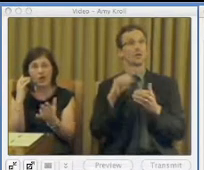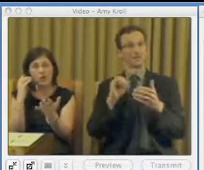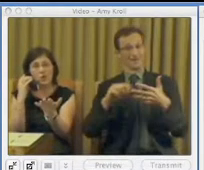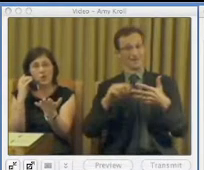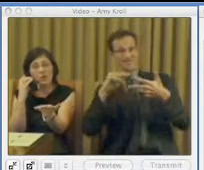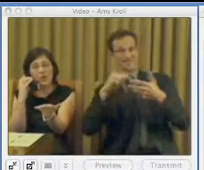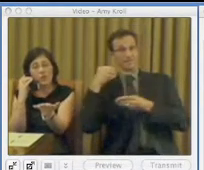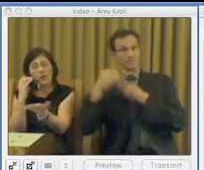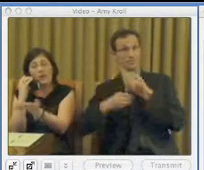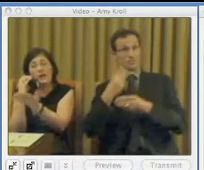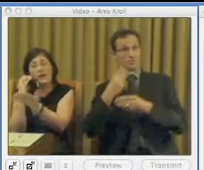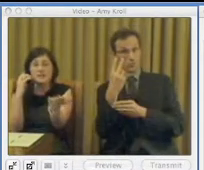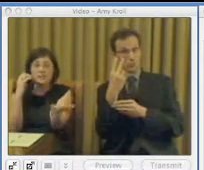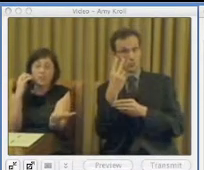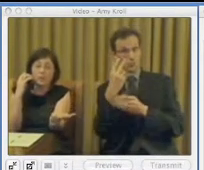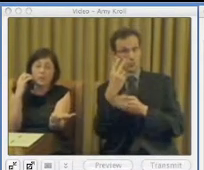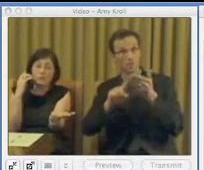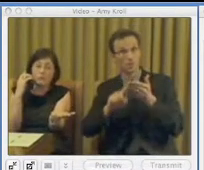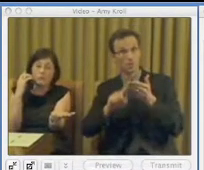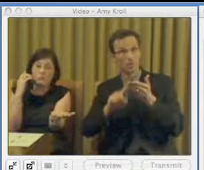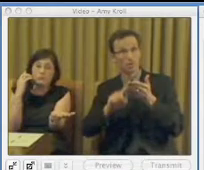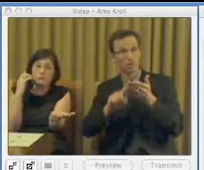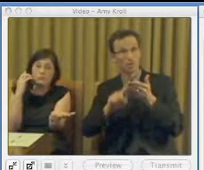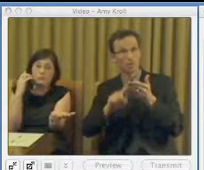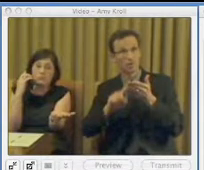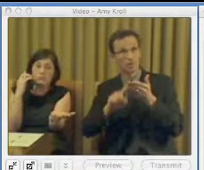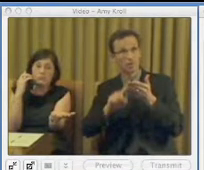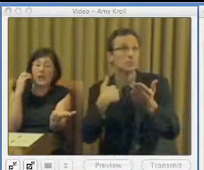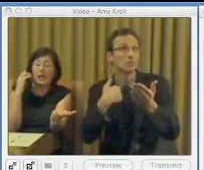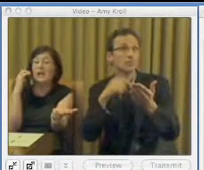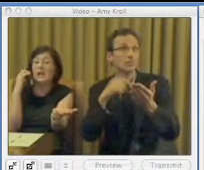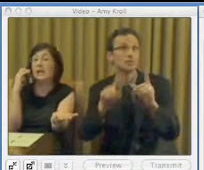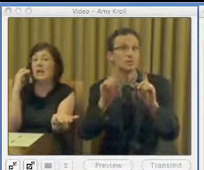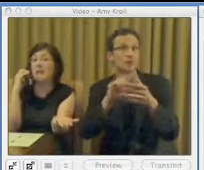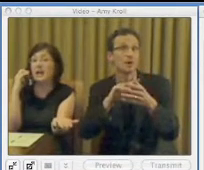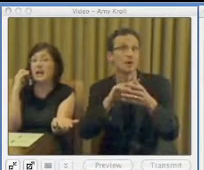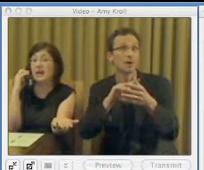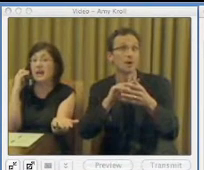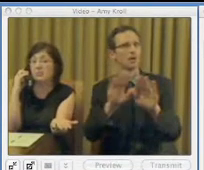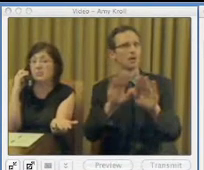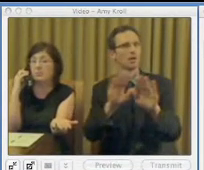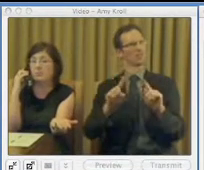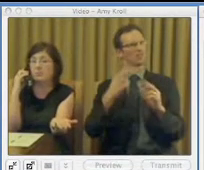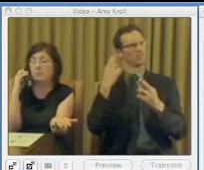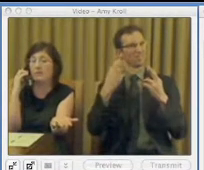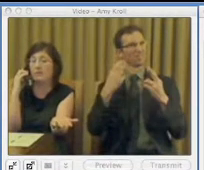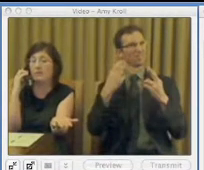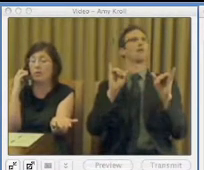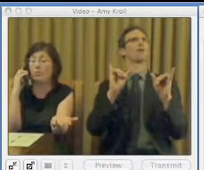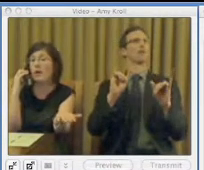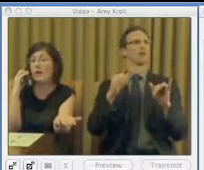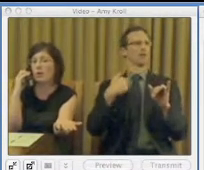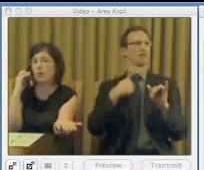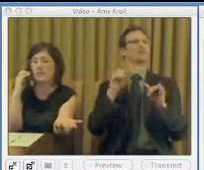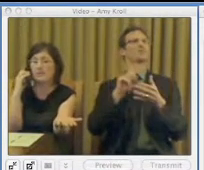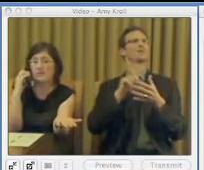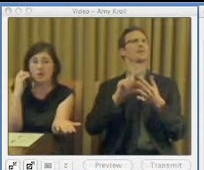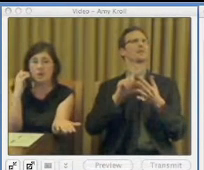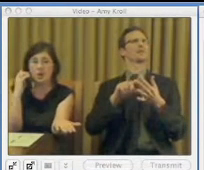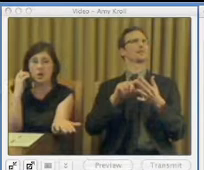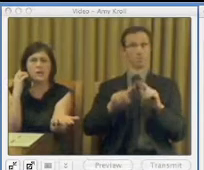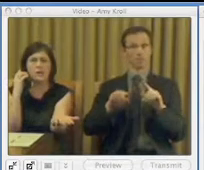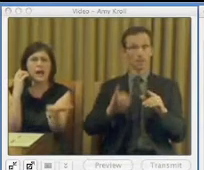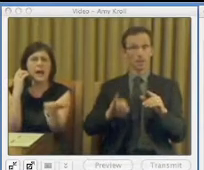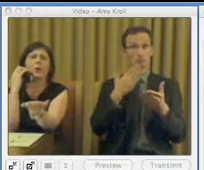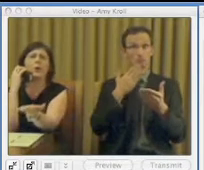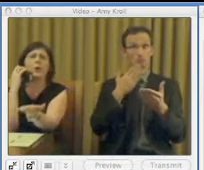we should do, but acknowledging, well, okay, this is what we do, Is that acceptable? If not,